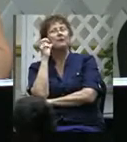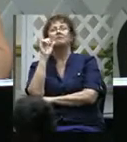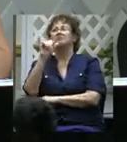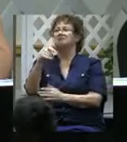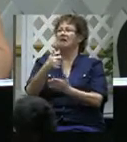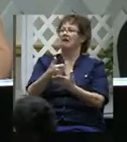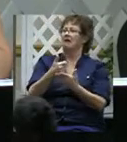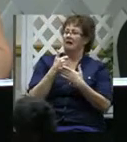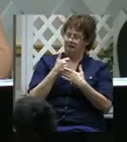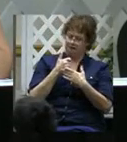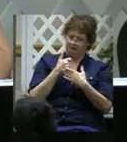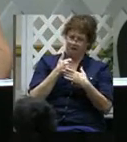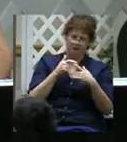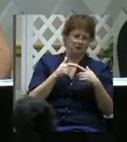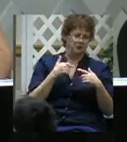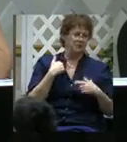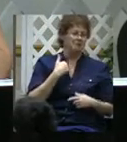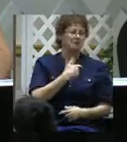helpful to them.